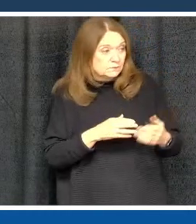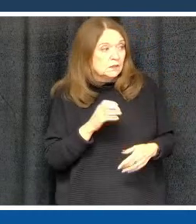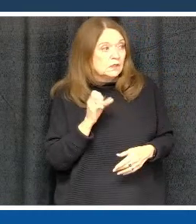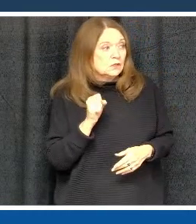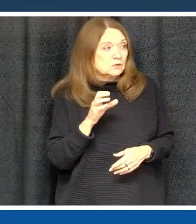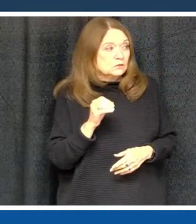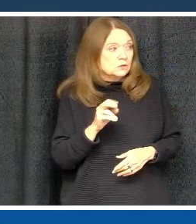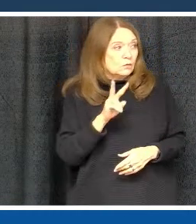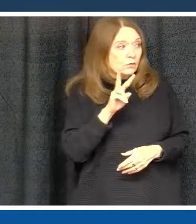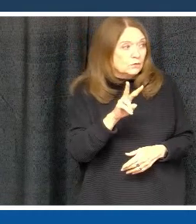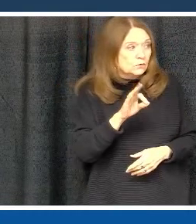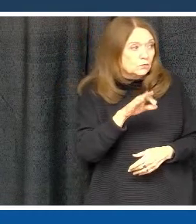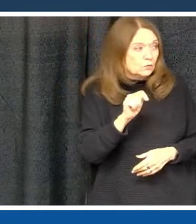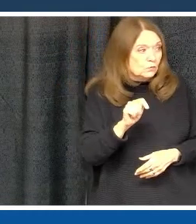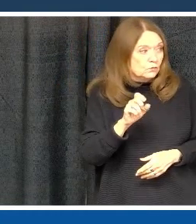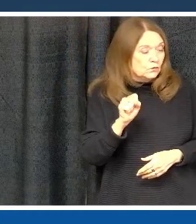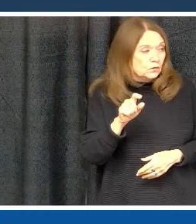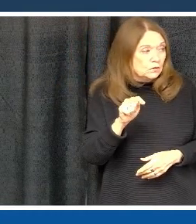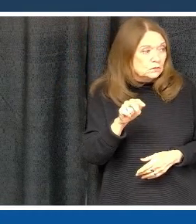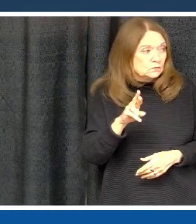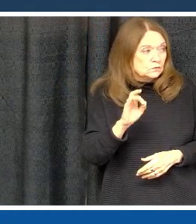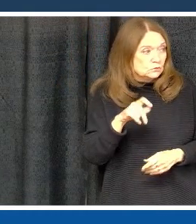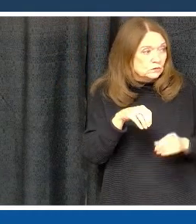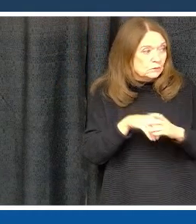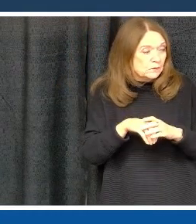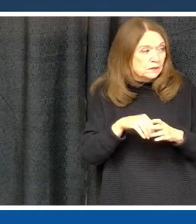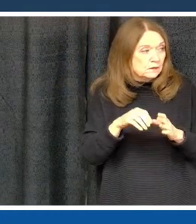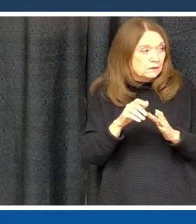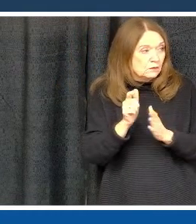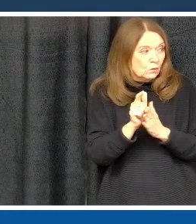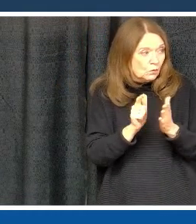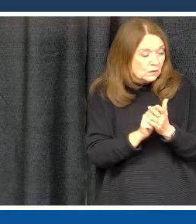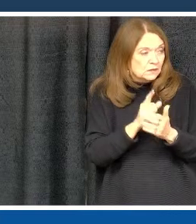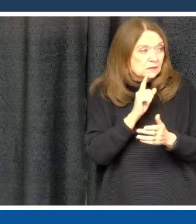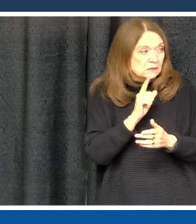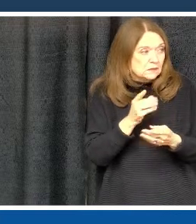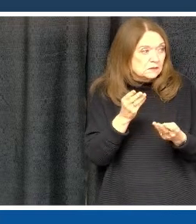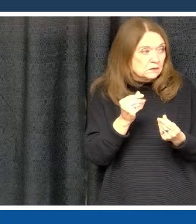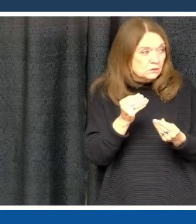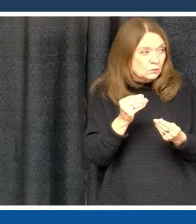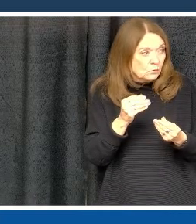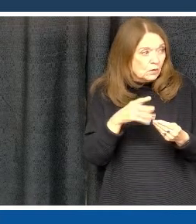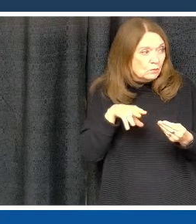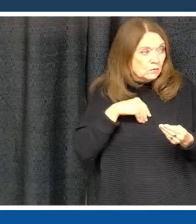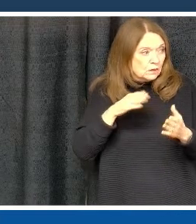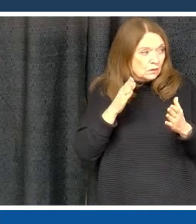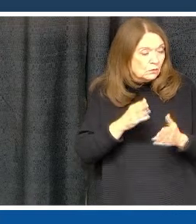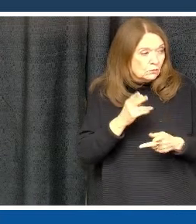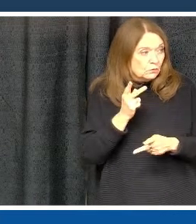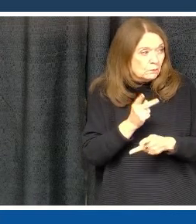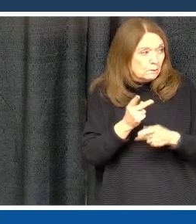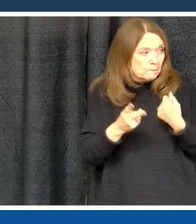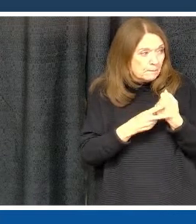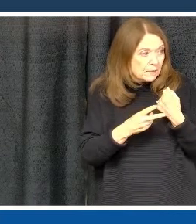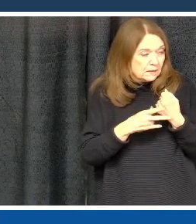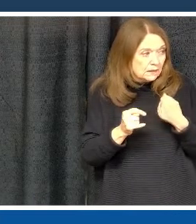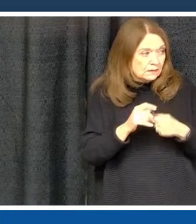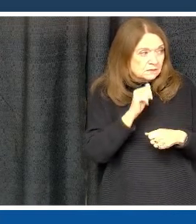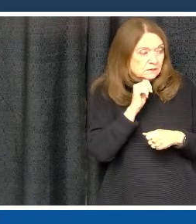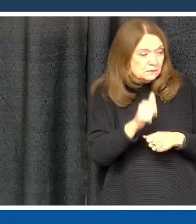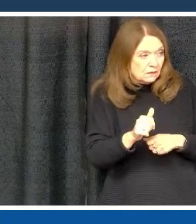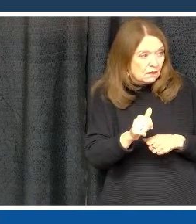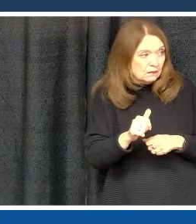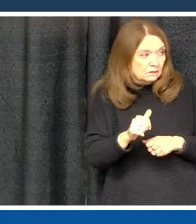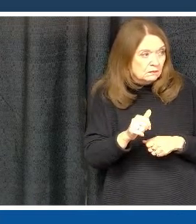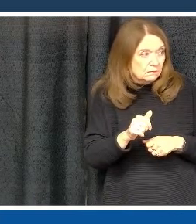the 2-foot strip is in the ordinance is the property owner will maintain the 2-foot strip, not